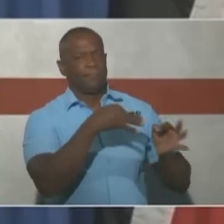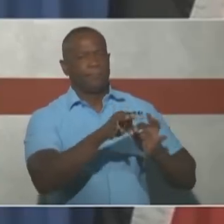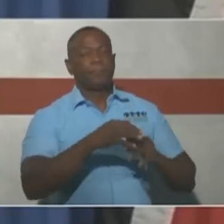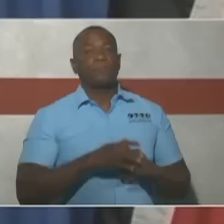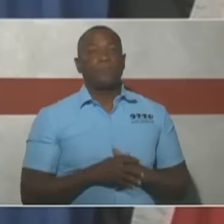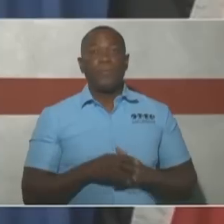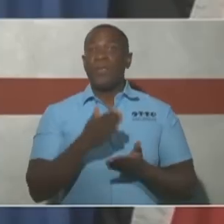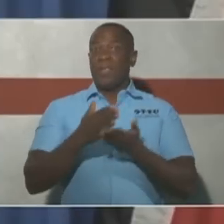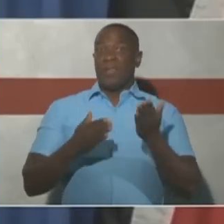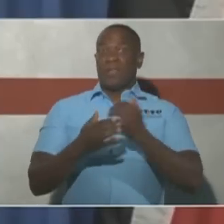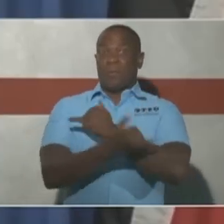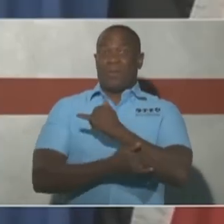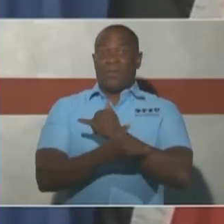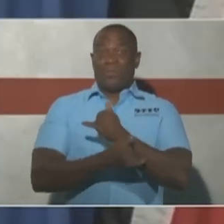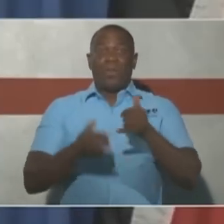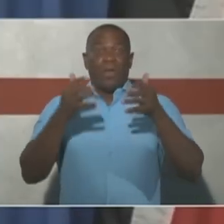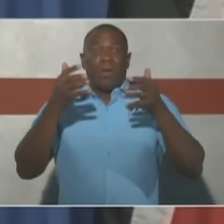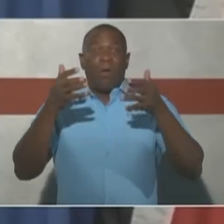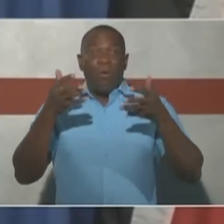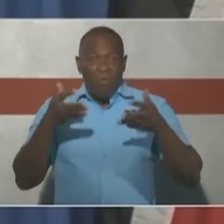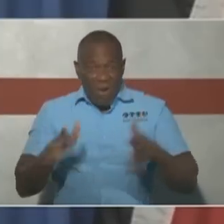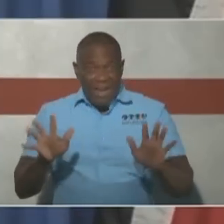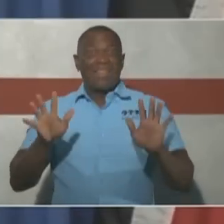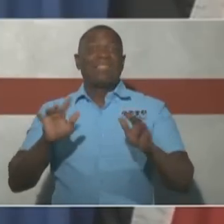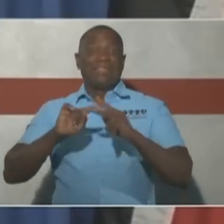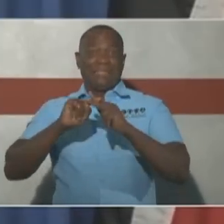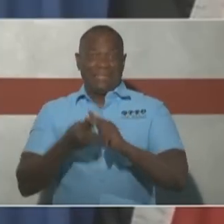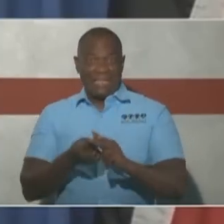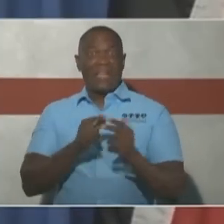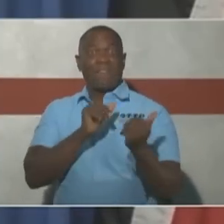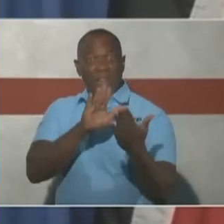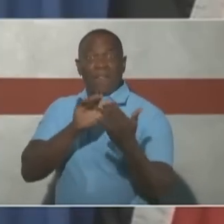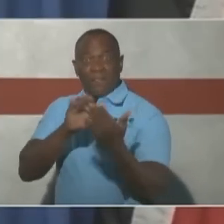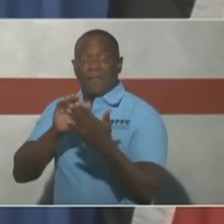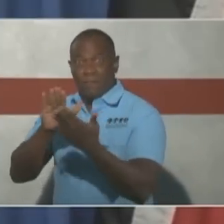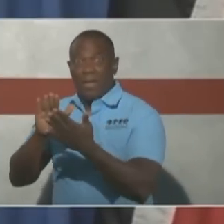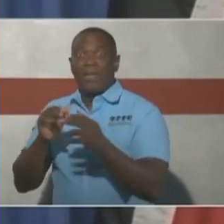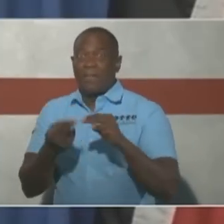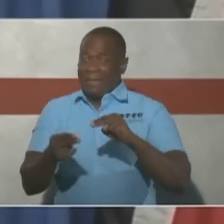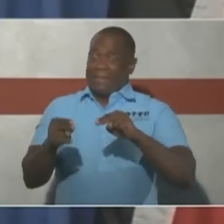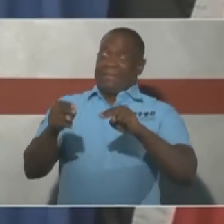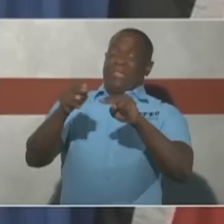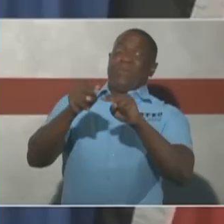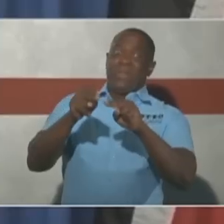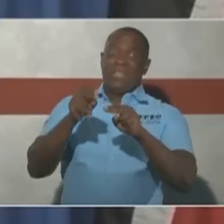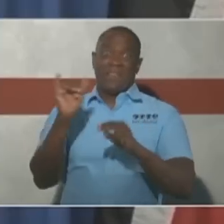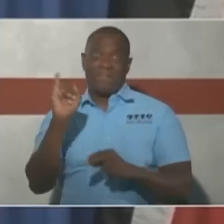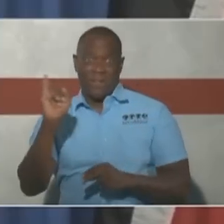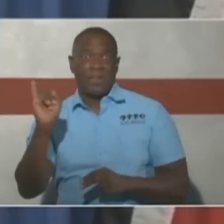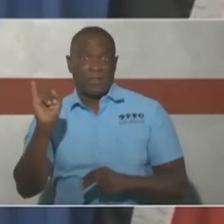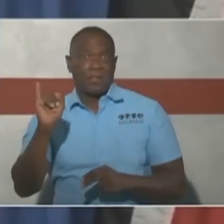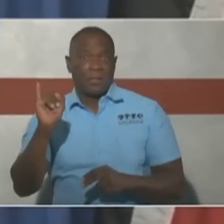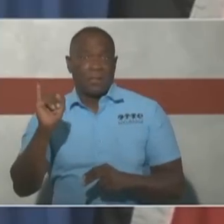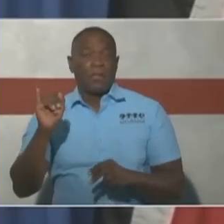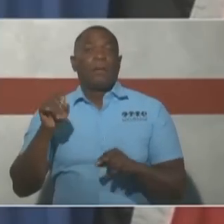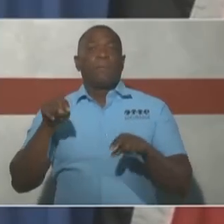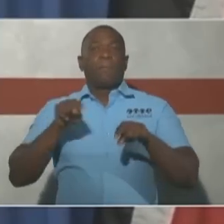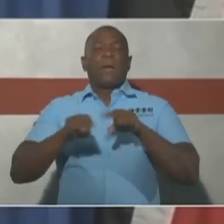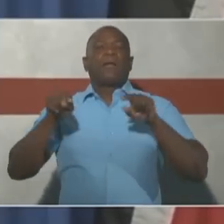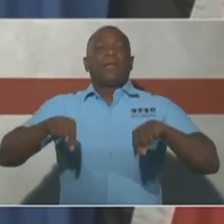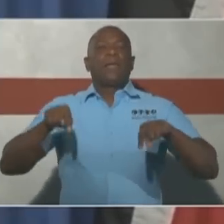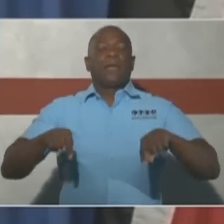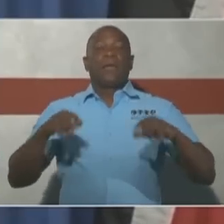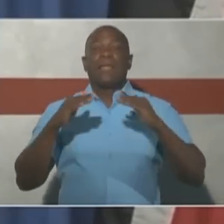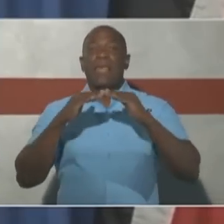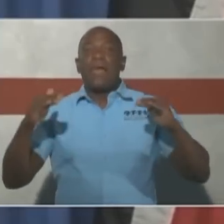of infections have gone up. But we are at that time in the pandemic now where the level of infection does not necessarily mean